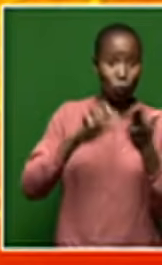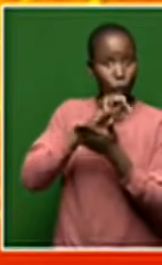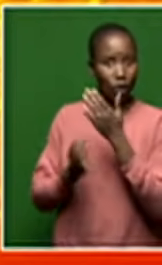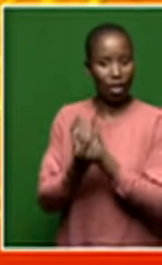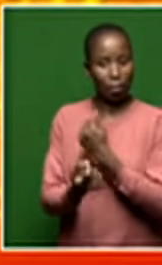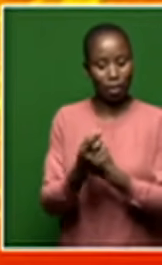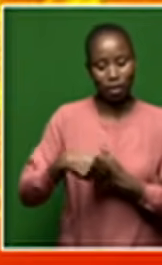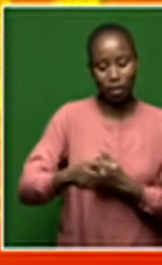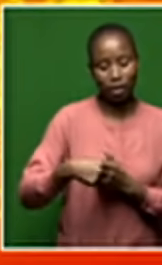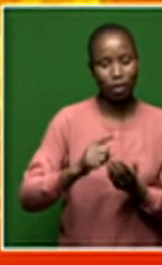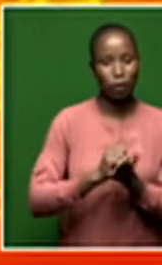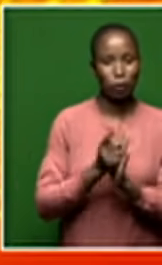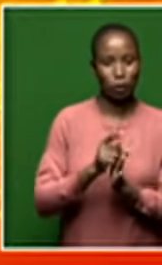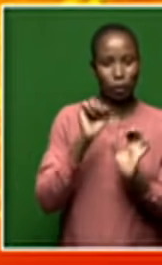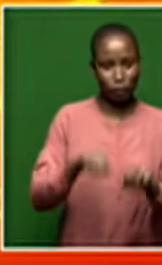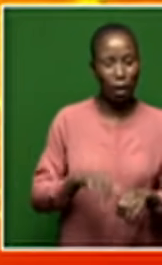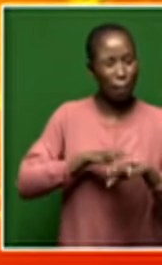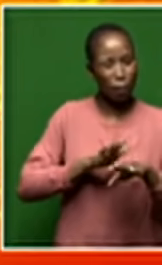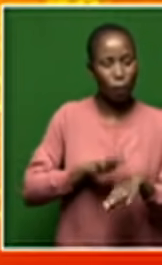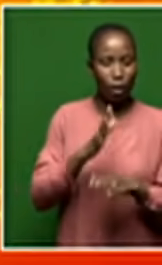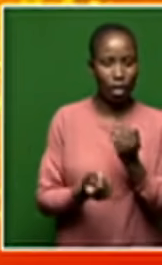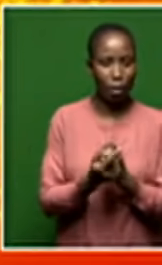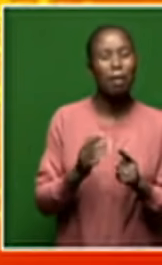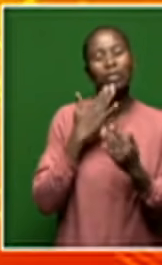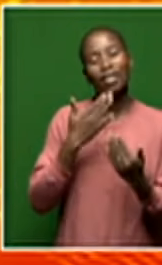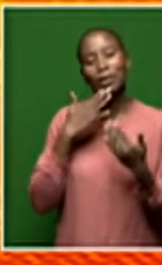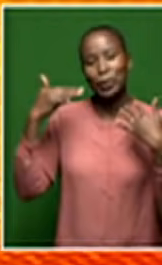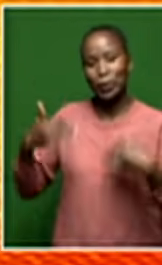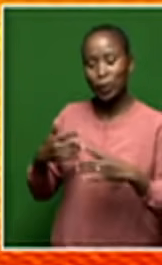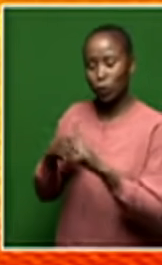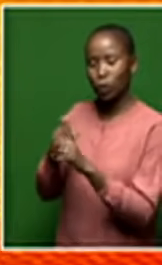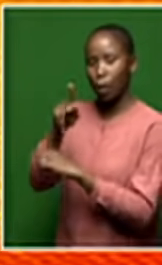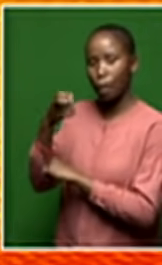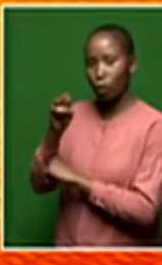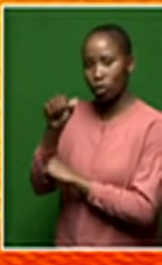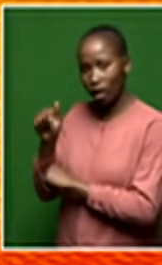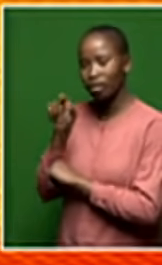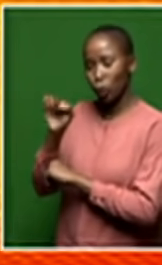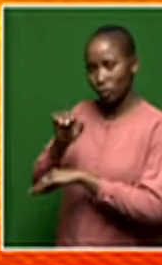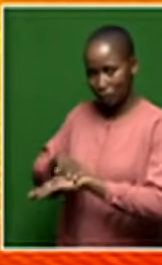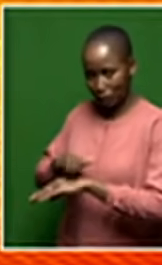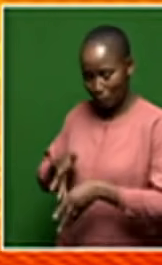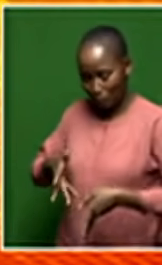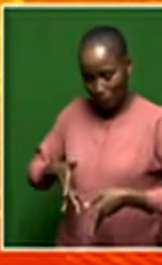unfolding this week, and many, many more as well. So, yeah, thanks very much to Mathews Phosa for his time here on the programme.